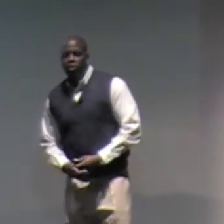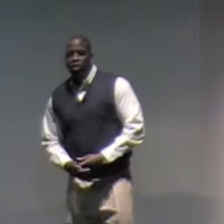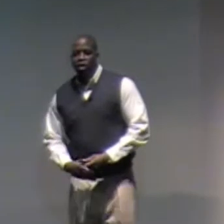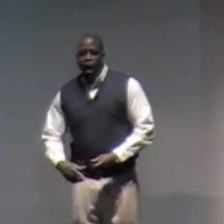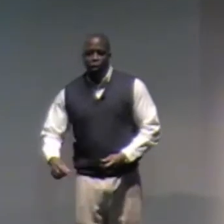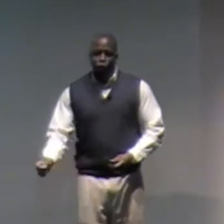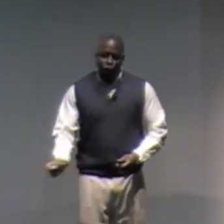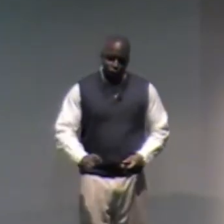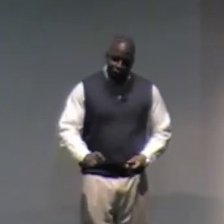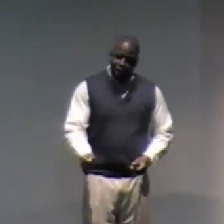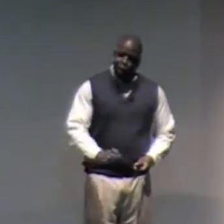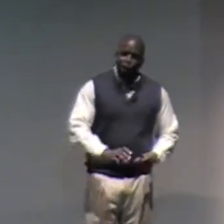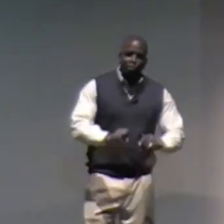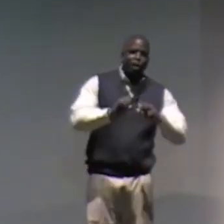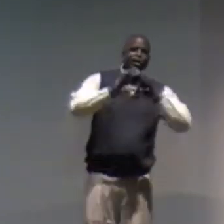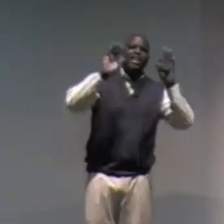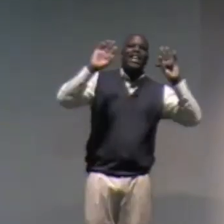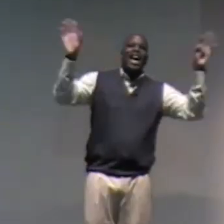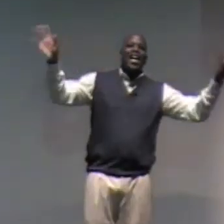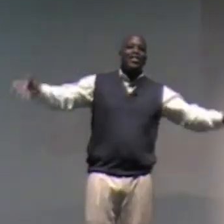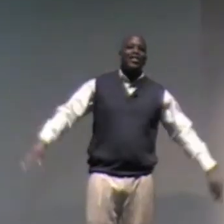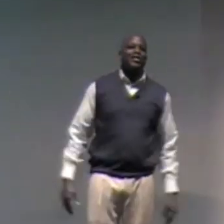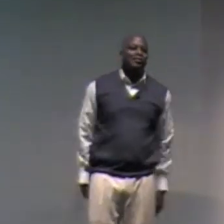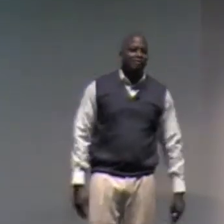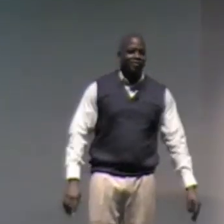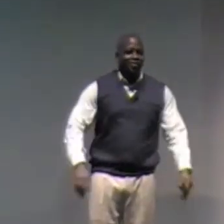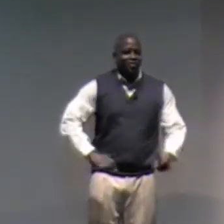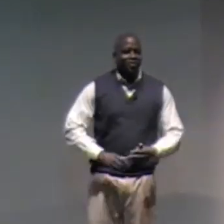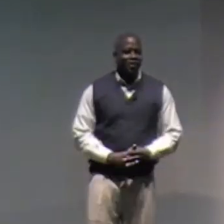of that list, I wrote, I want a Persian cat.